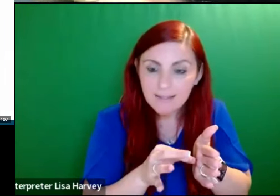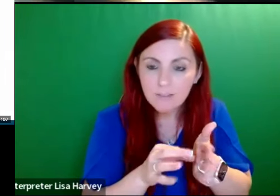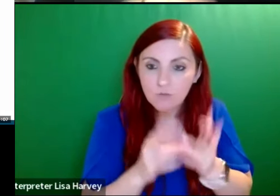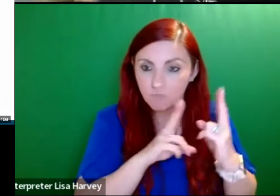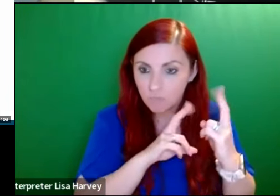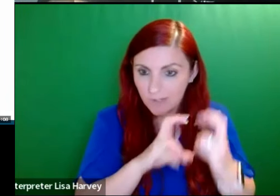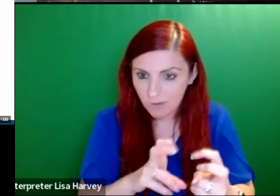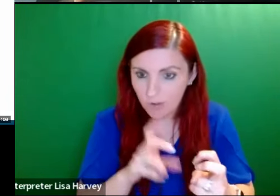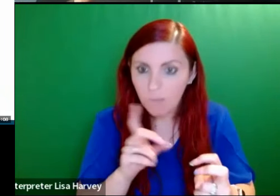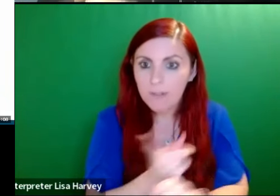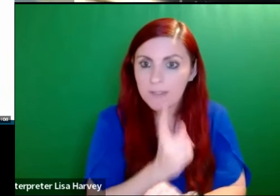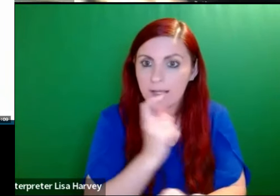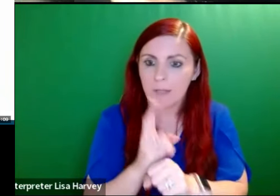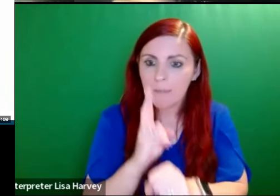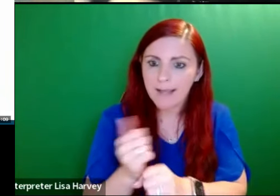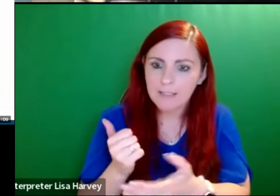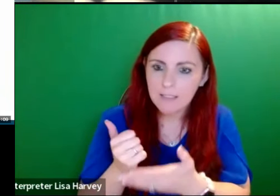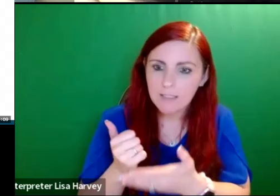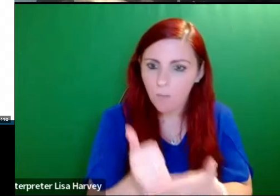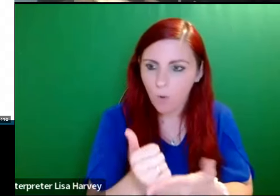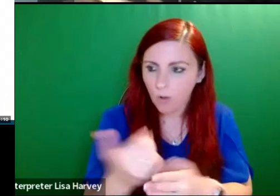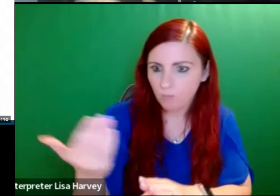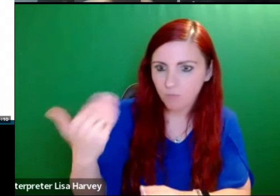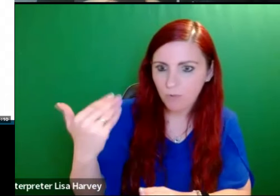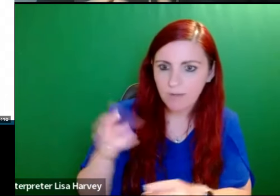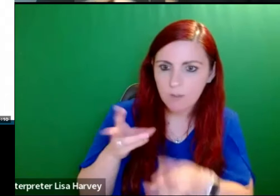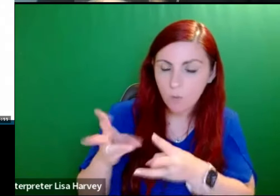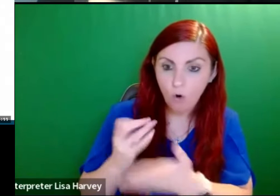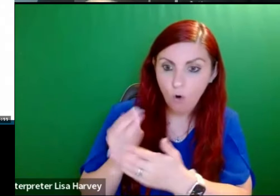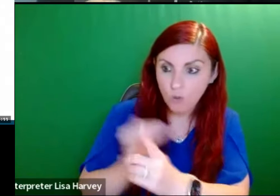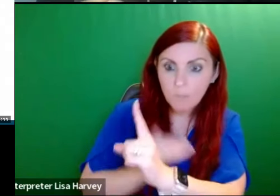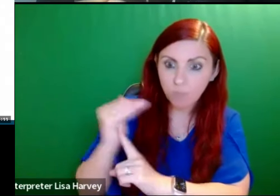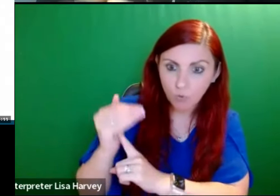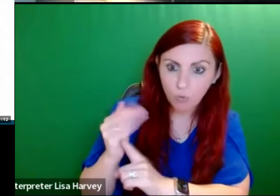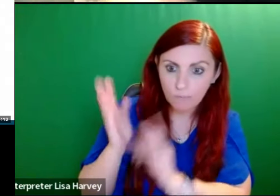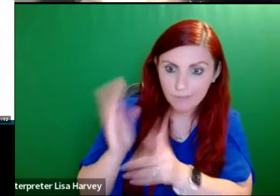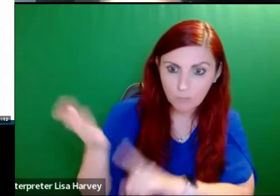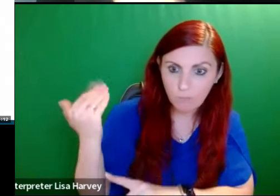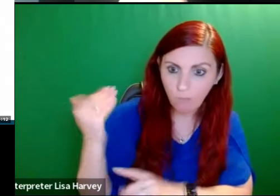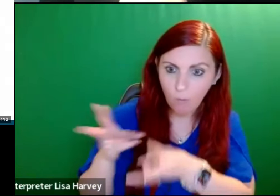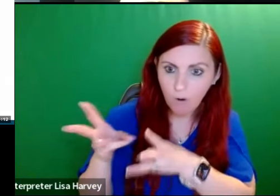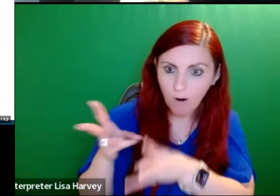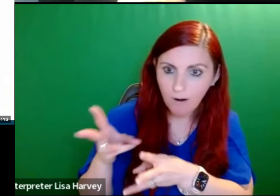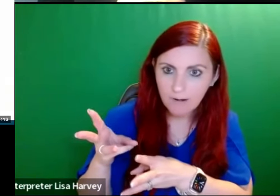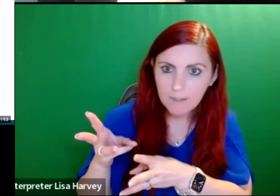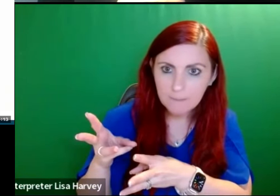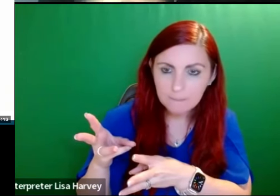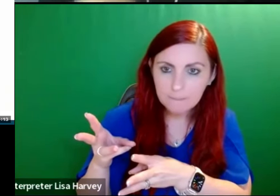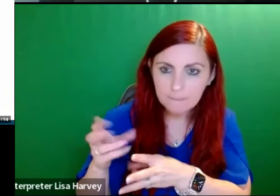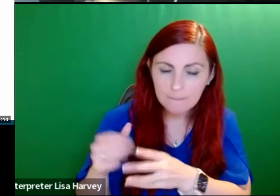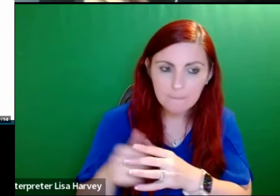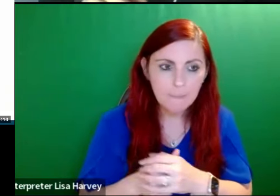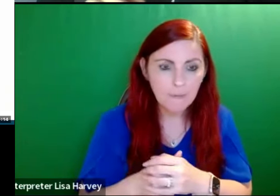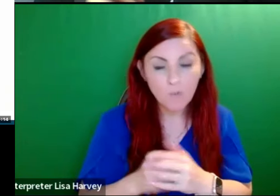support previous work or disprove previous work, which is pretty